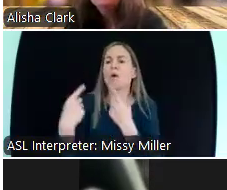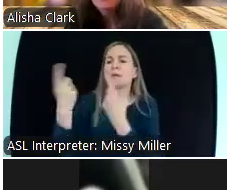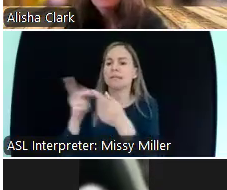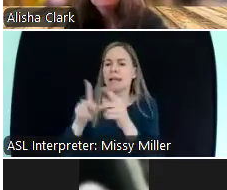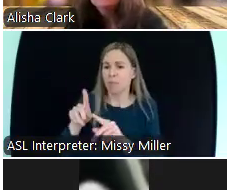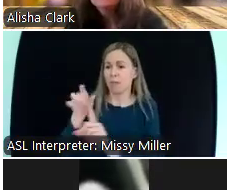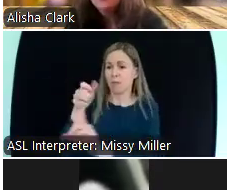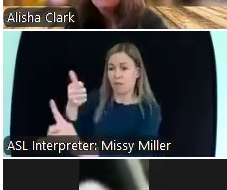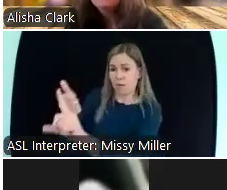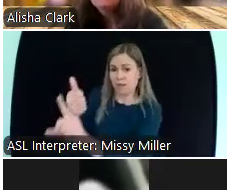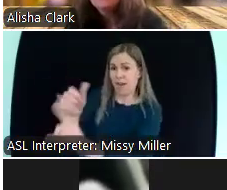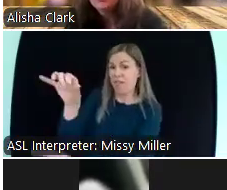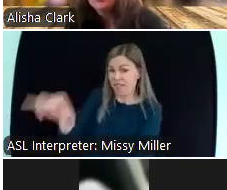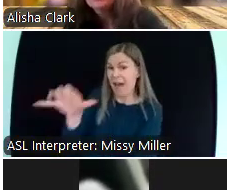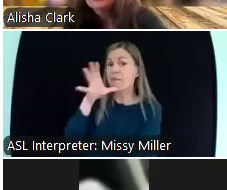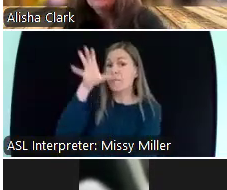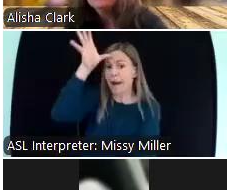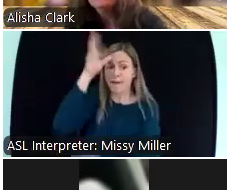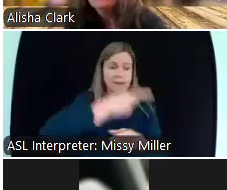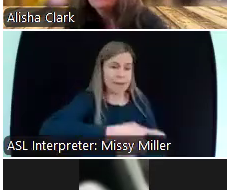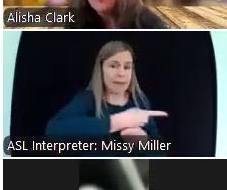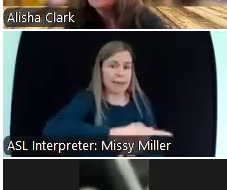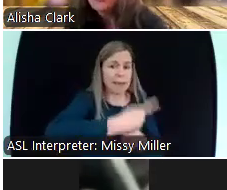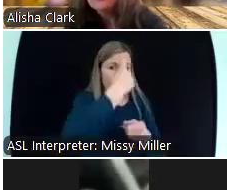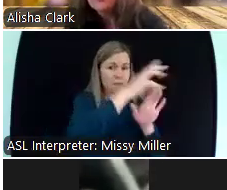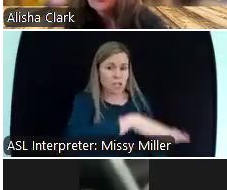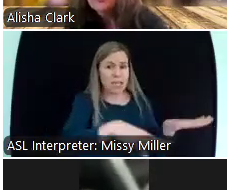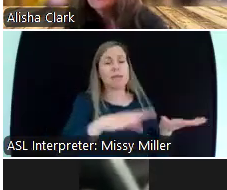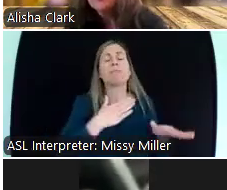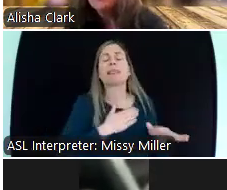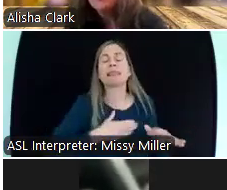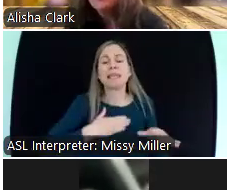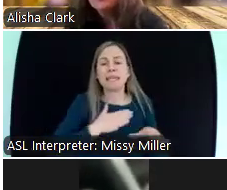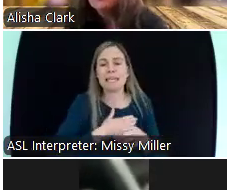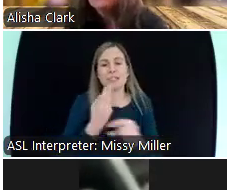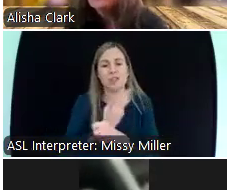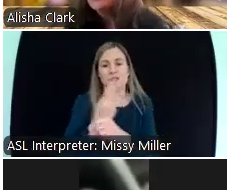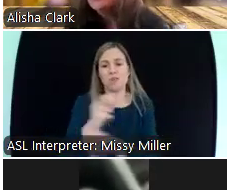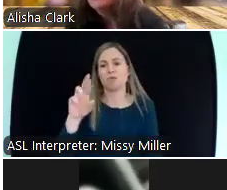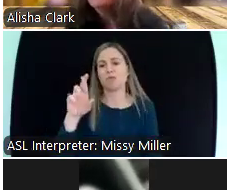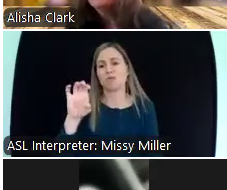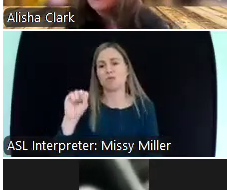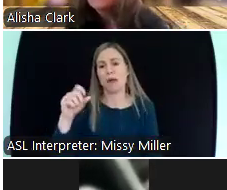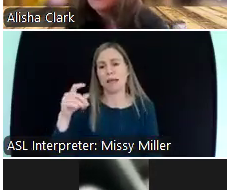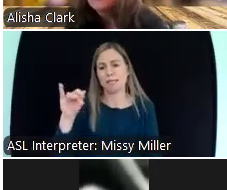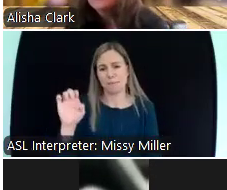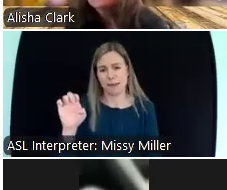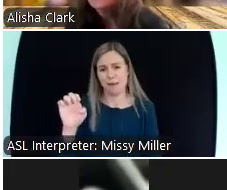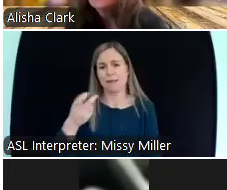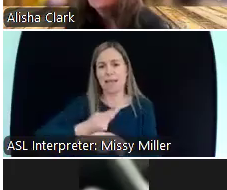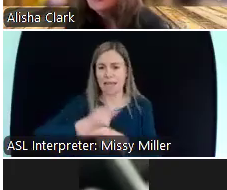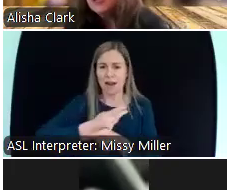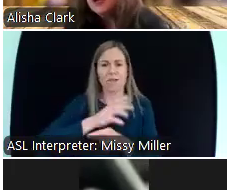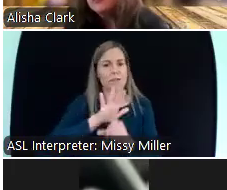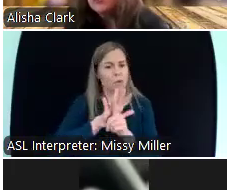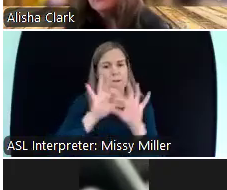those parents, then I really, really encourage you to utilize respite. It's very important in order for you to take care of your family, is that